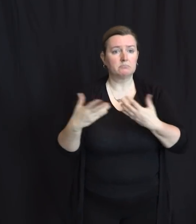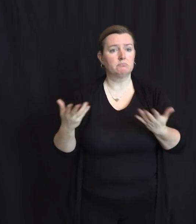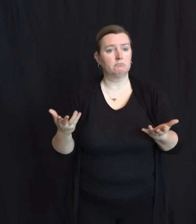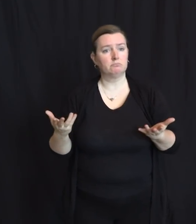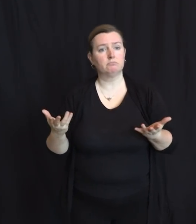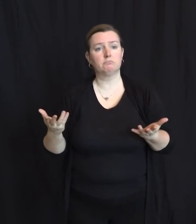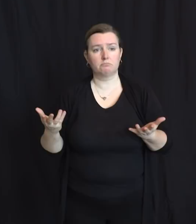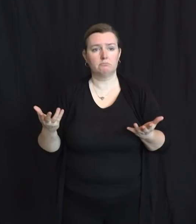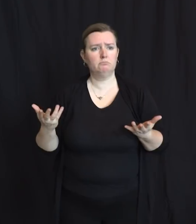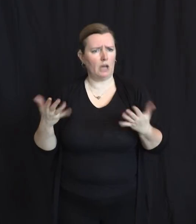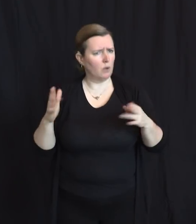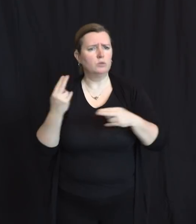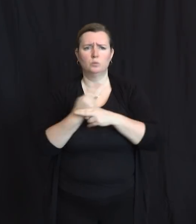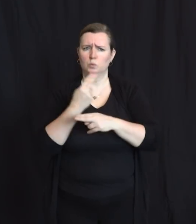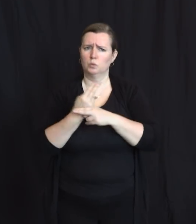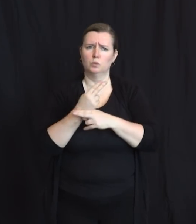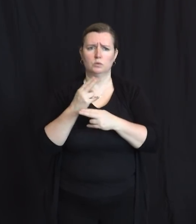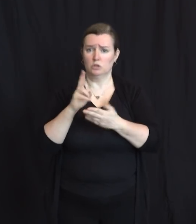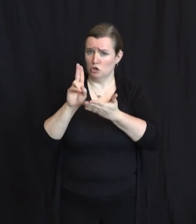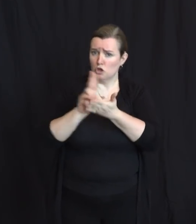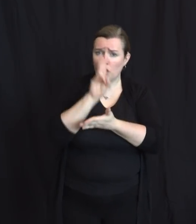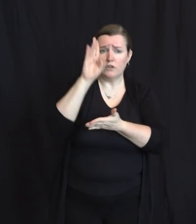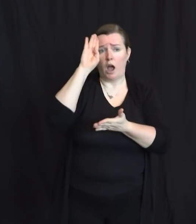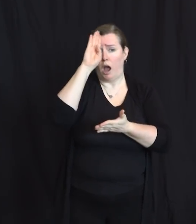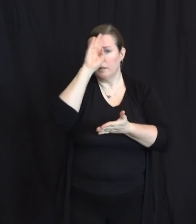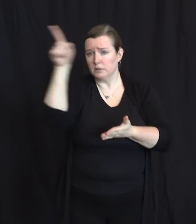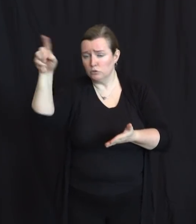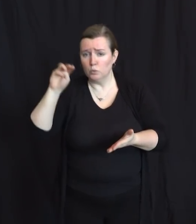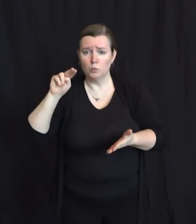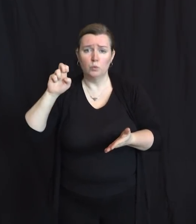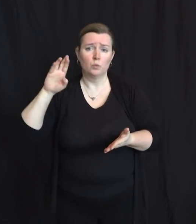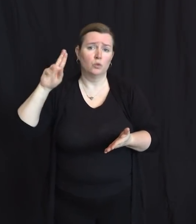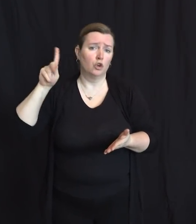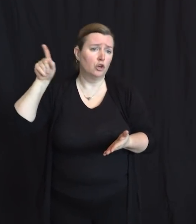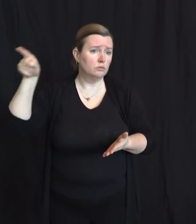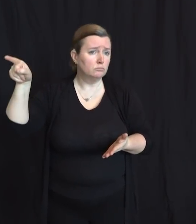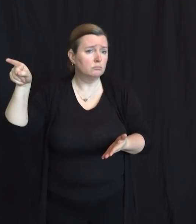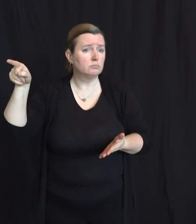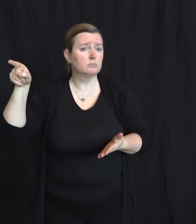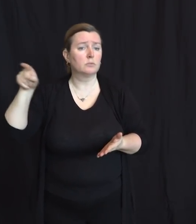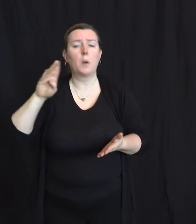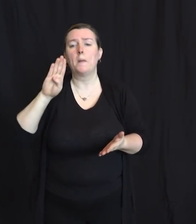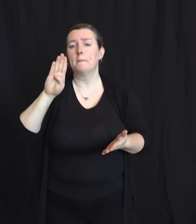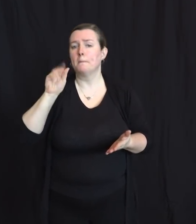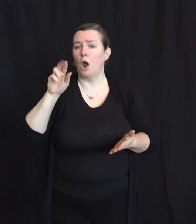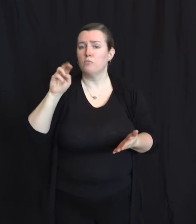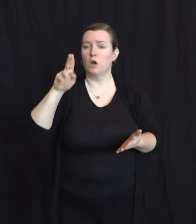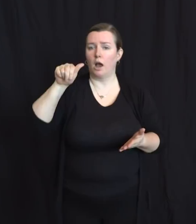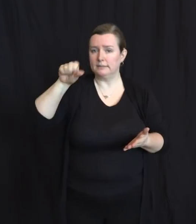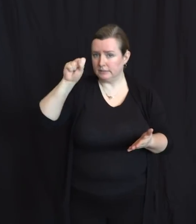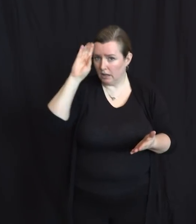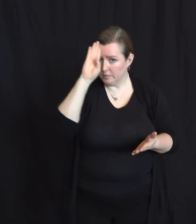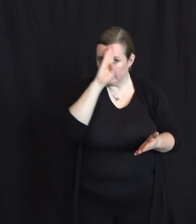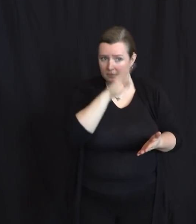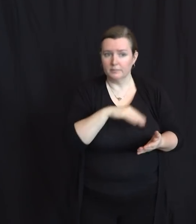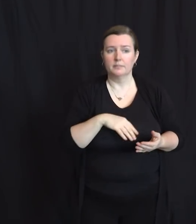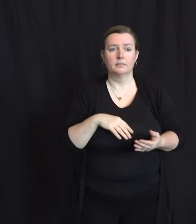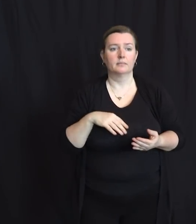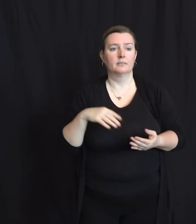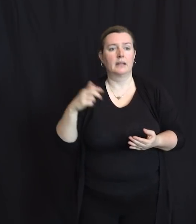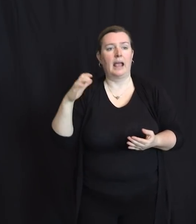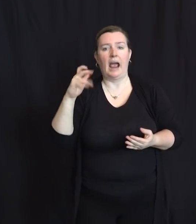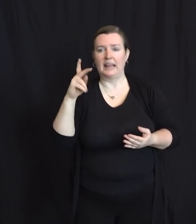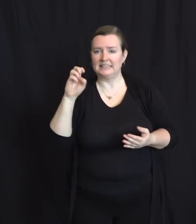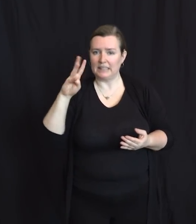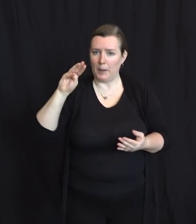at University Hospital in Newark, New Jersey Medical School, RWJ Barnabas Health, Hackensack Meridian System, Atlantic Health System, and lots of